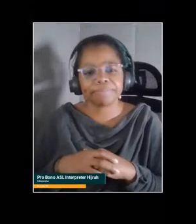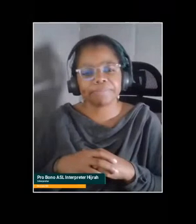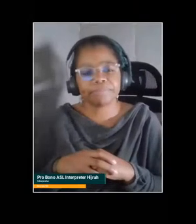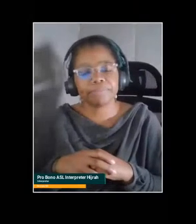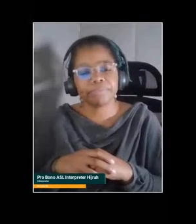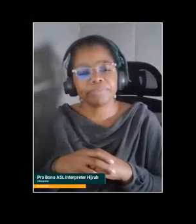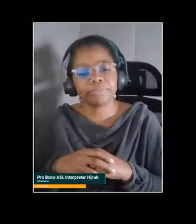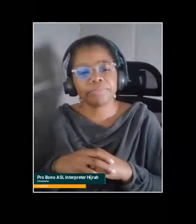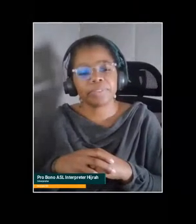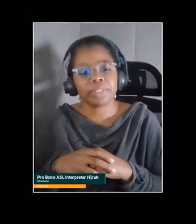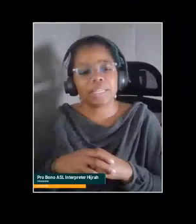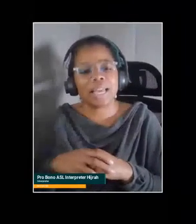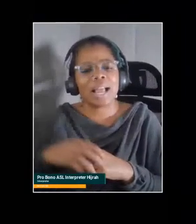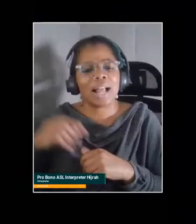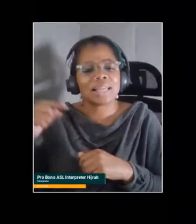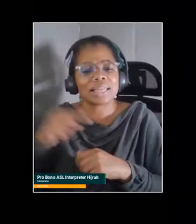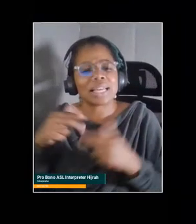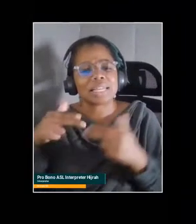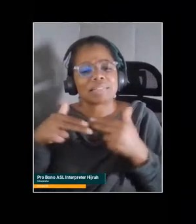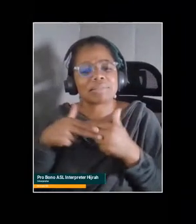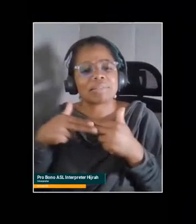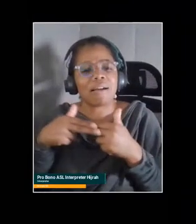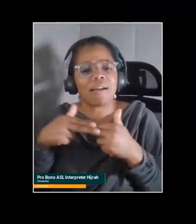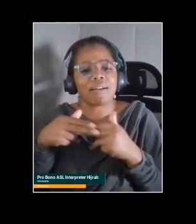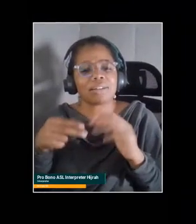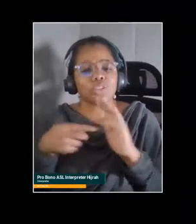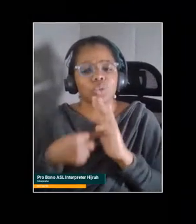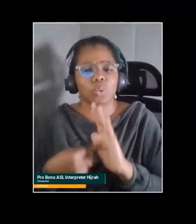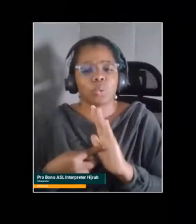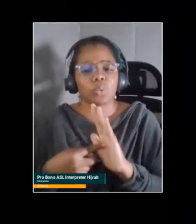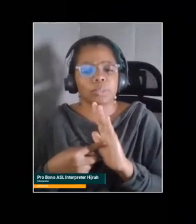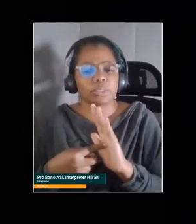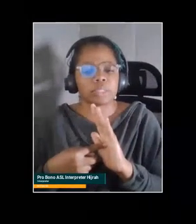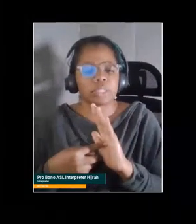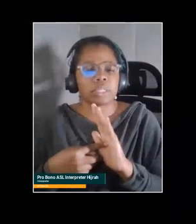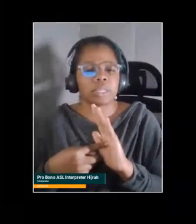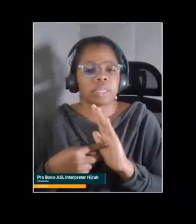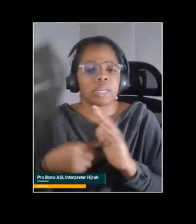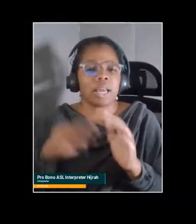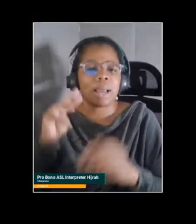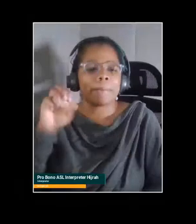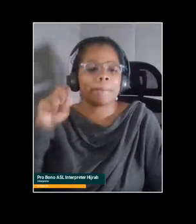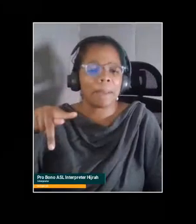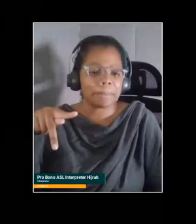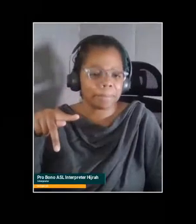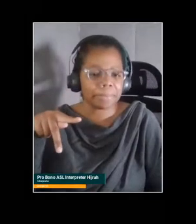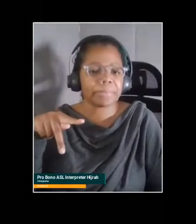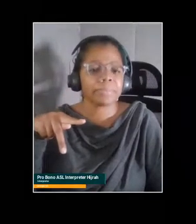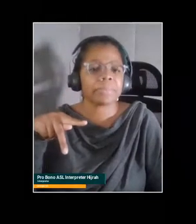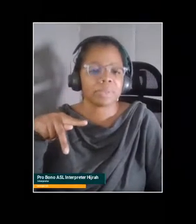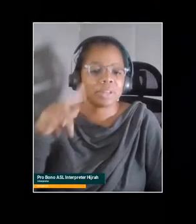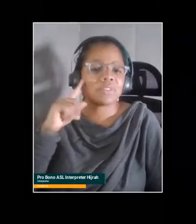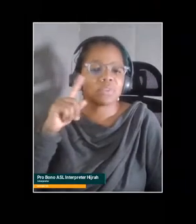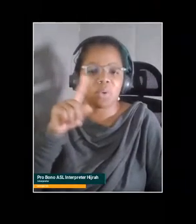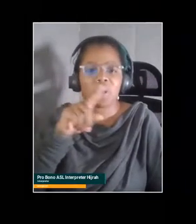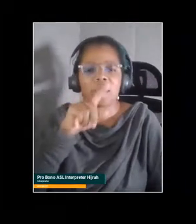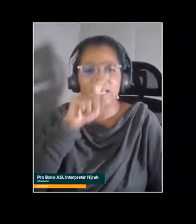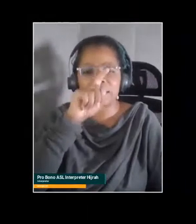So this slide shows you, well, a map of the Eagle Creek fire